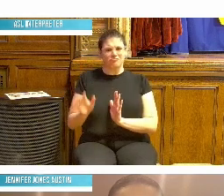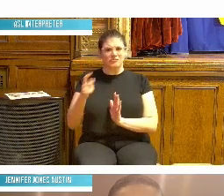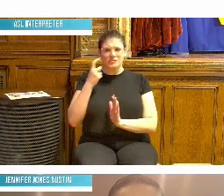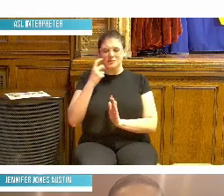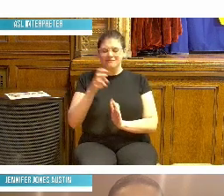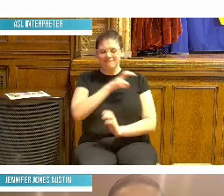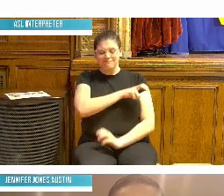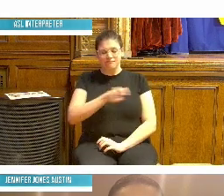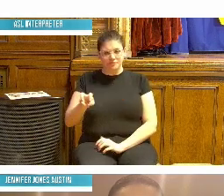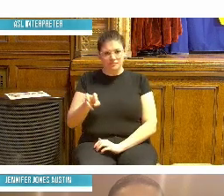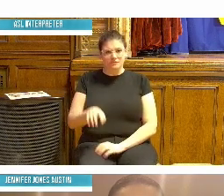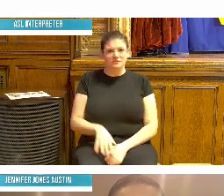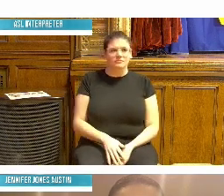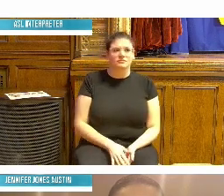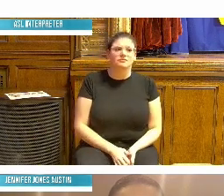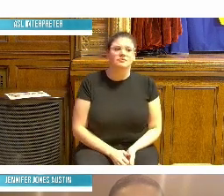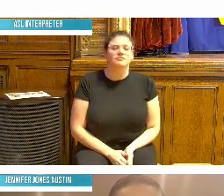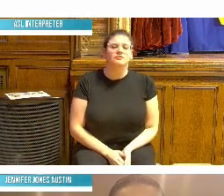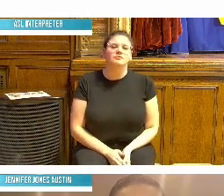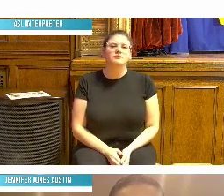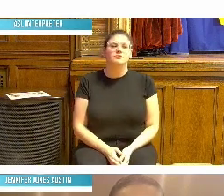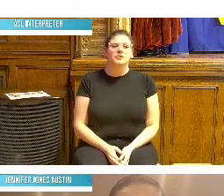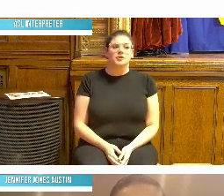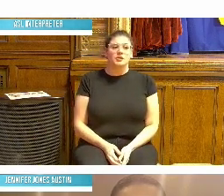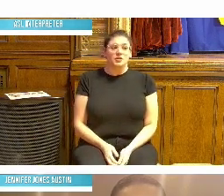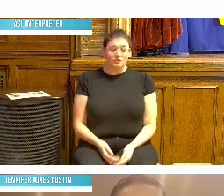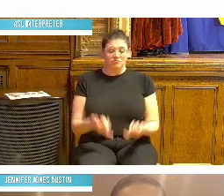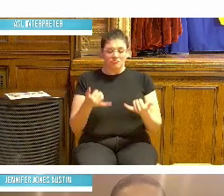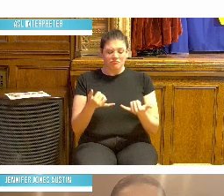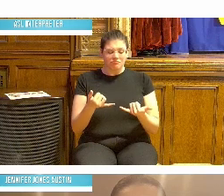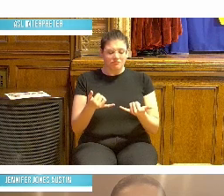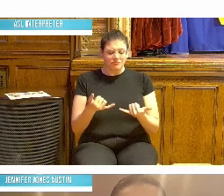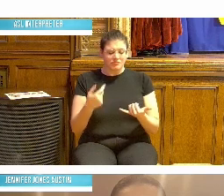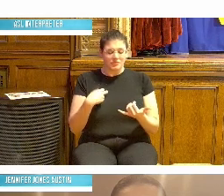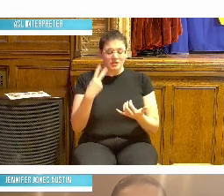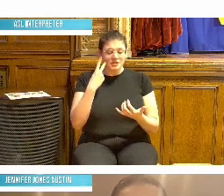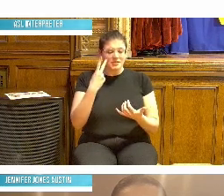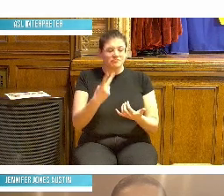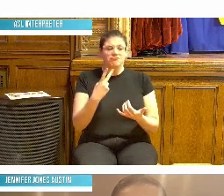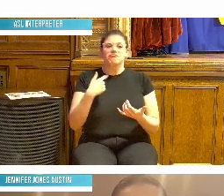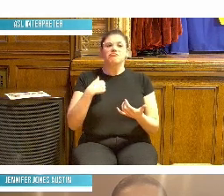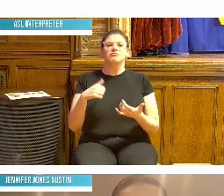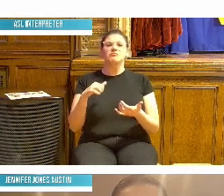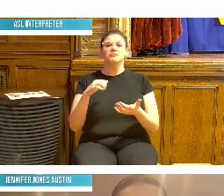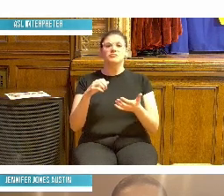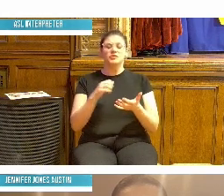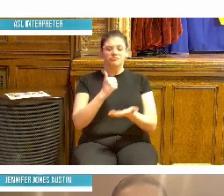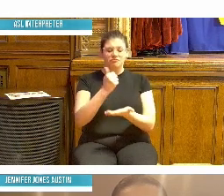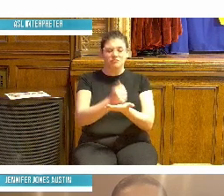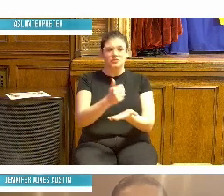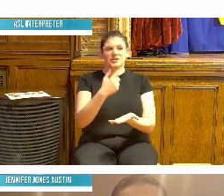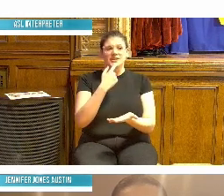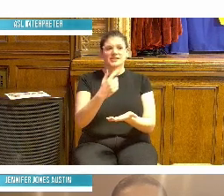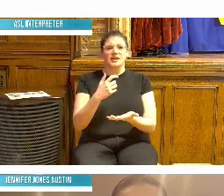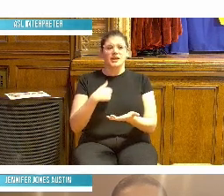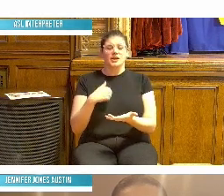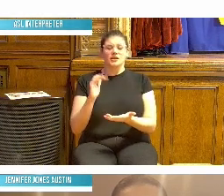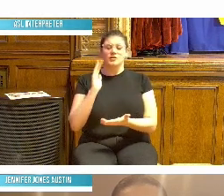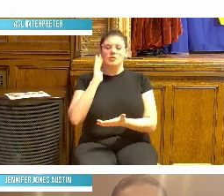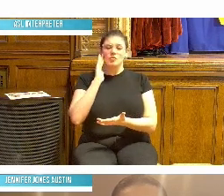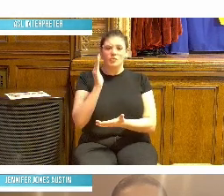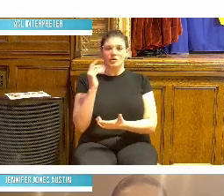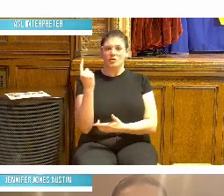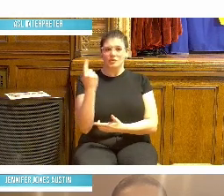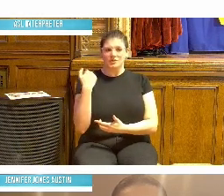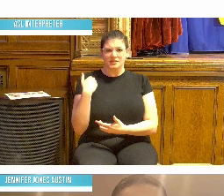intent of ensuring that all Americans were housed in decent, safe, and sanitary housing. Instead, the commission concluded that